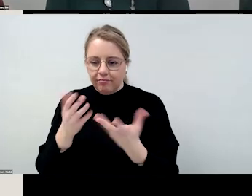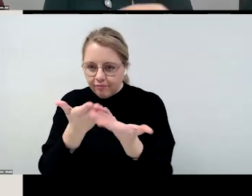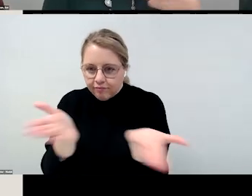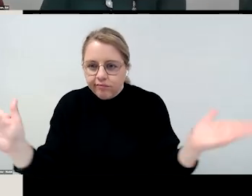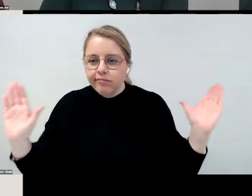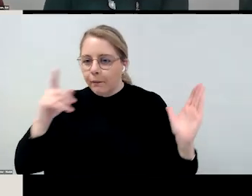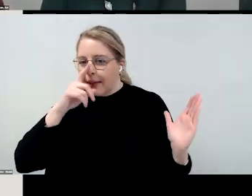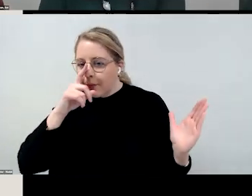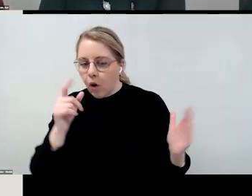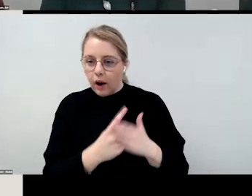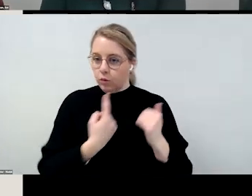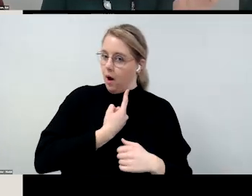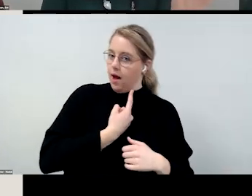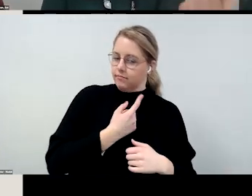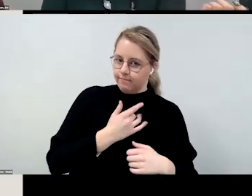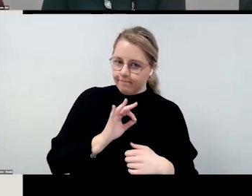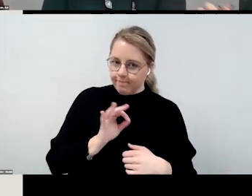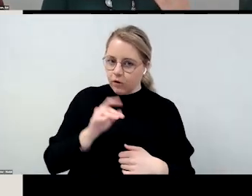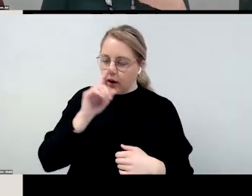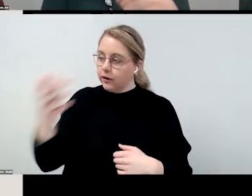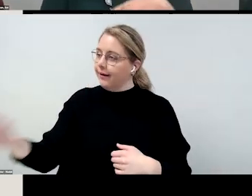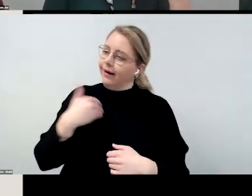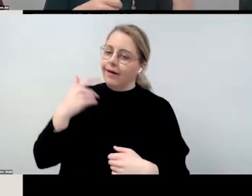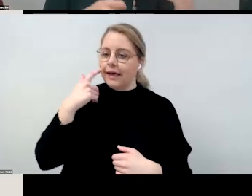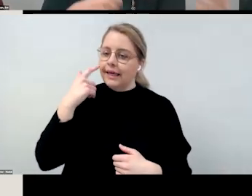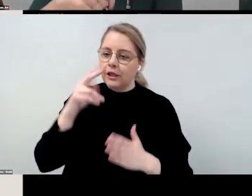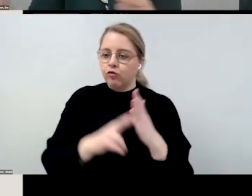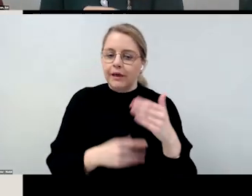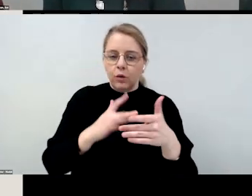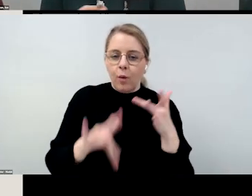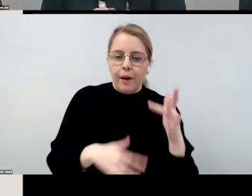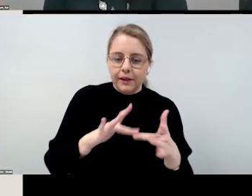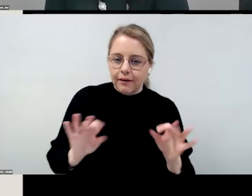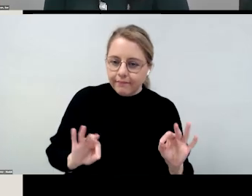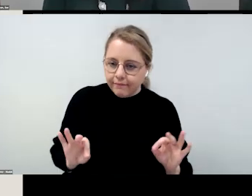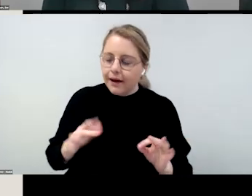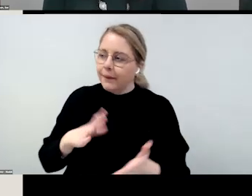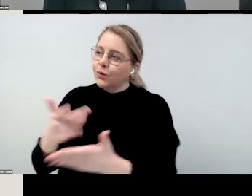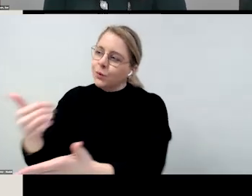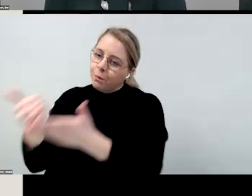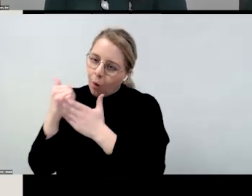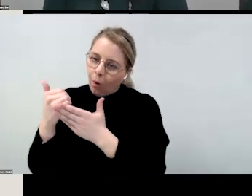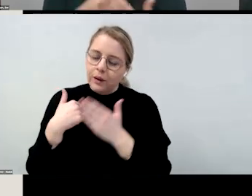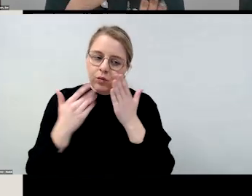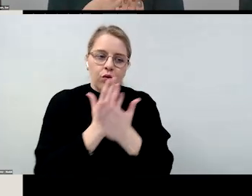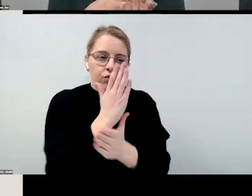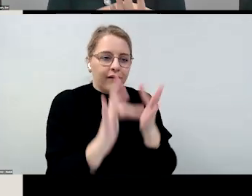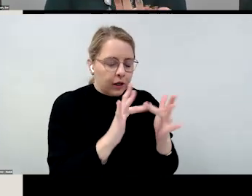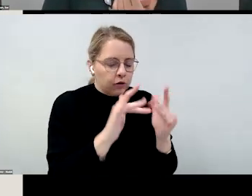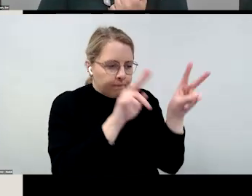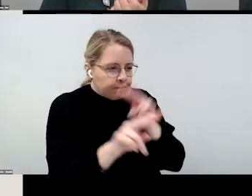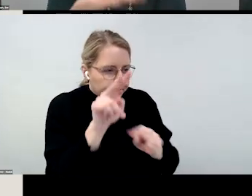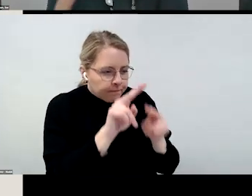easy read printout or giving them a link to an easy read website. It's about then supporting them to go through that information and understand it. So